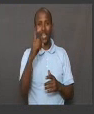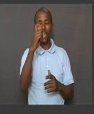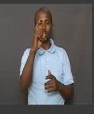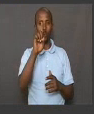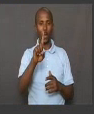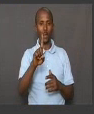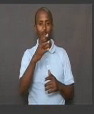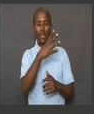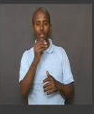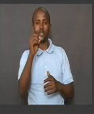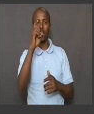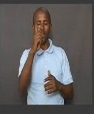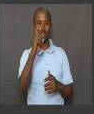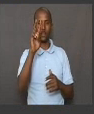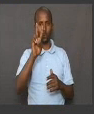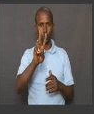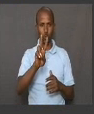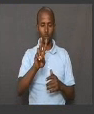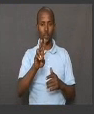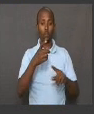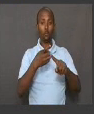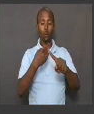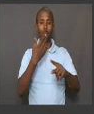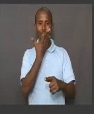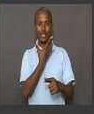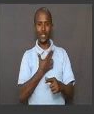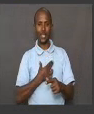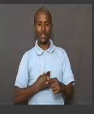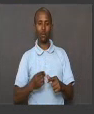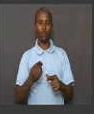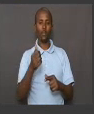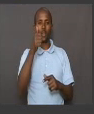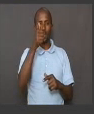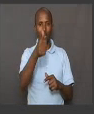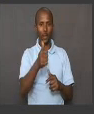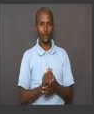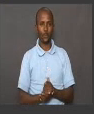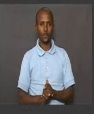x1 and x2 from the set of A.